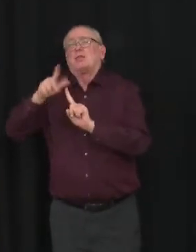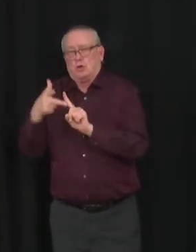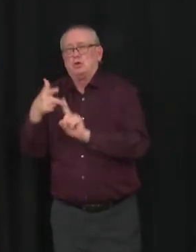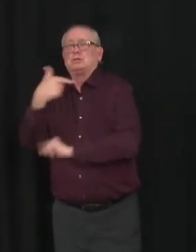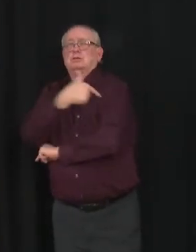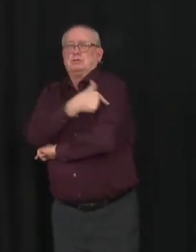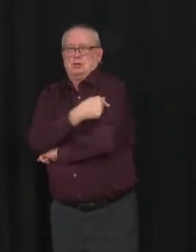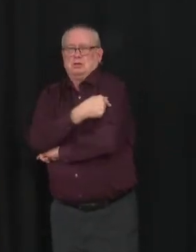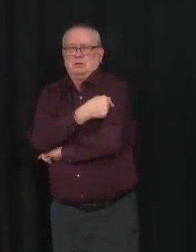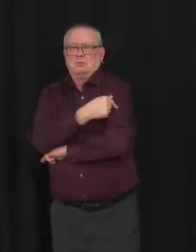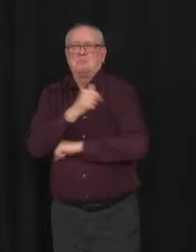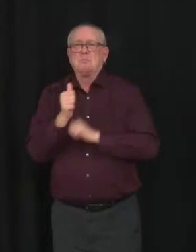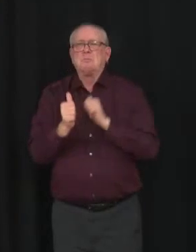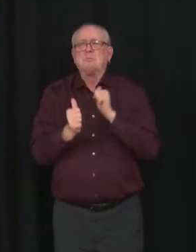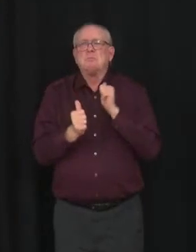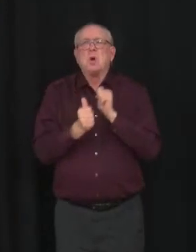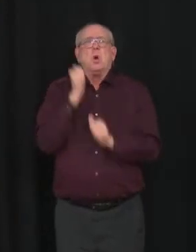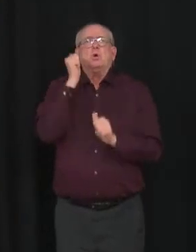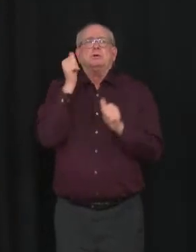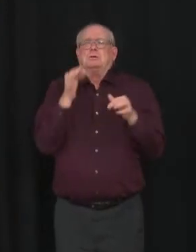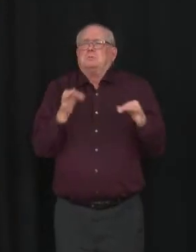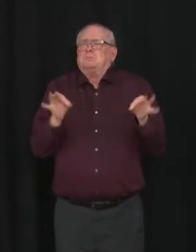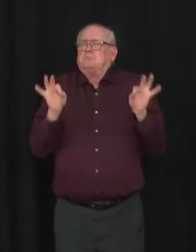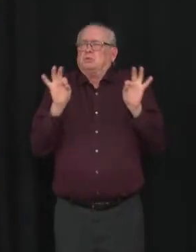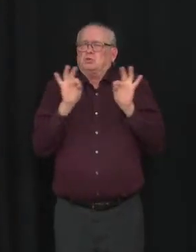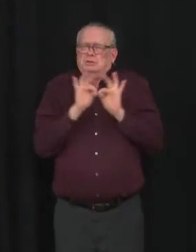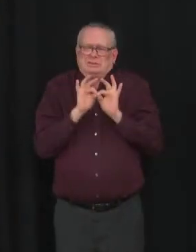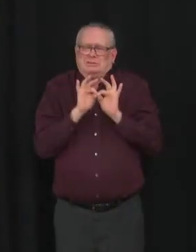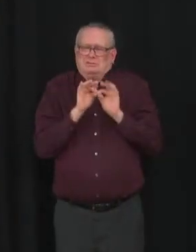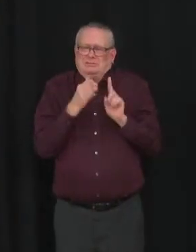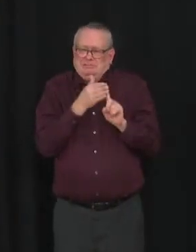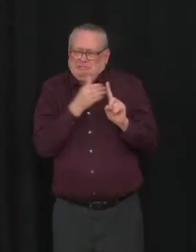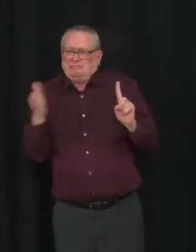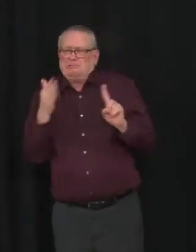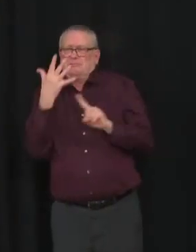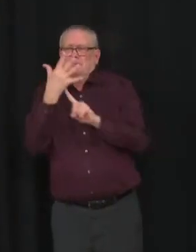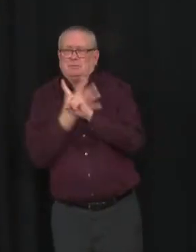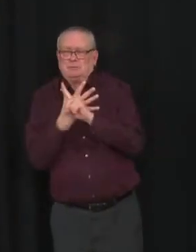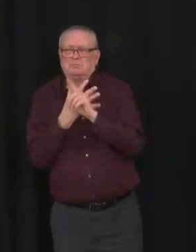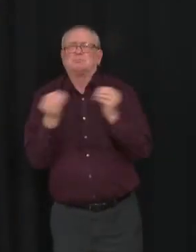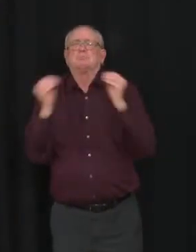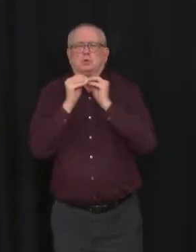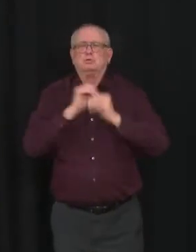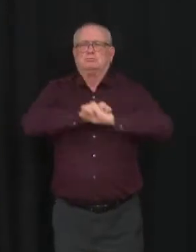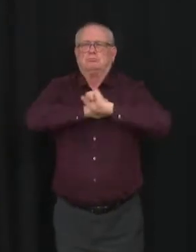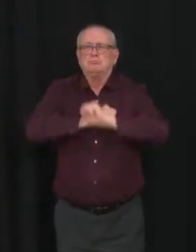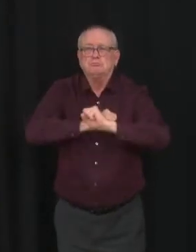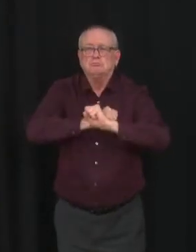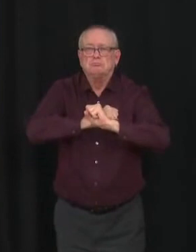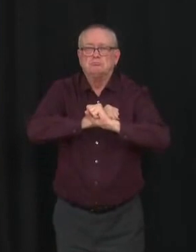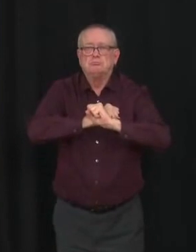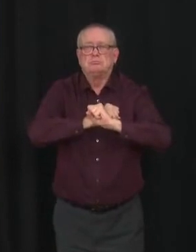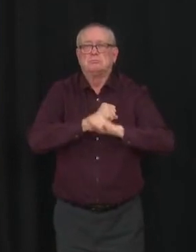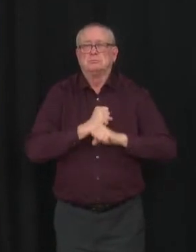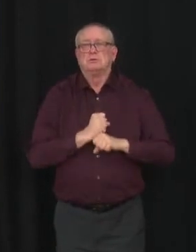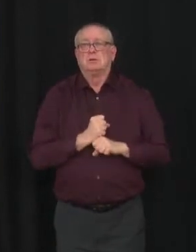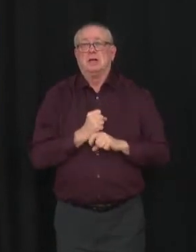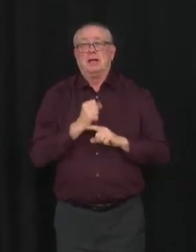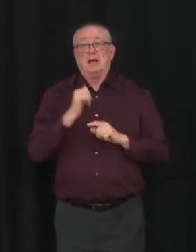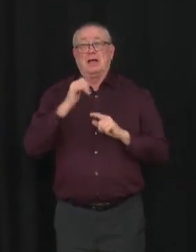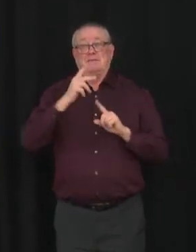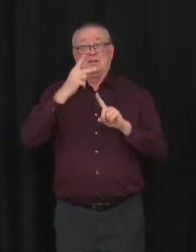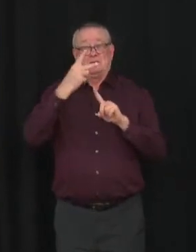single most important thing that you can do. So if it's been at least 5 months since your last dose, book